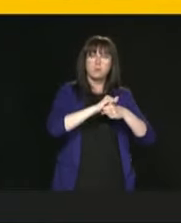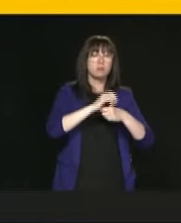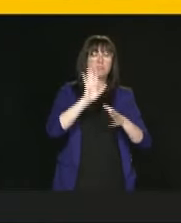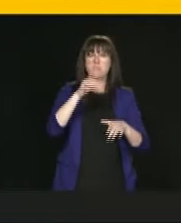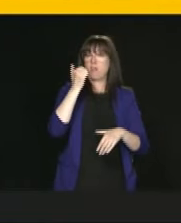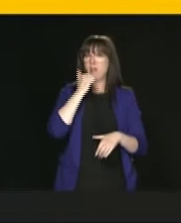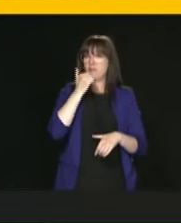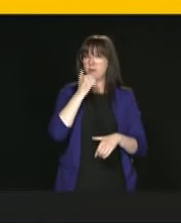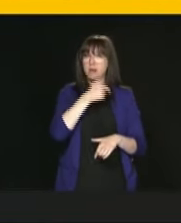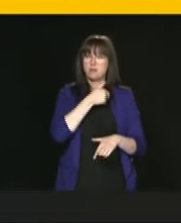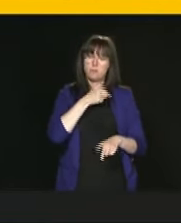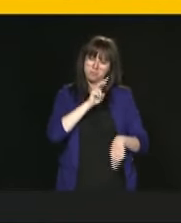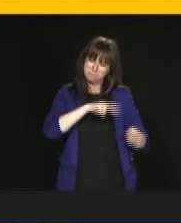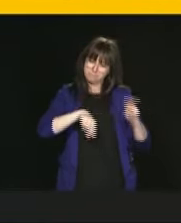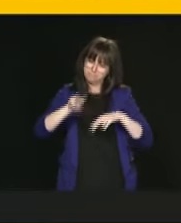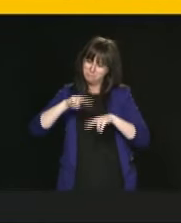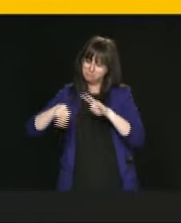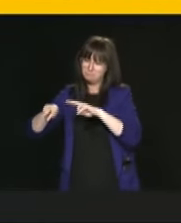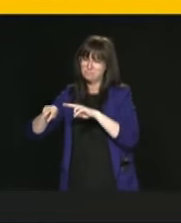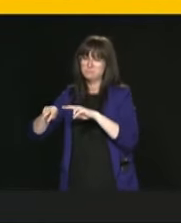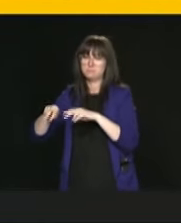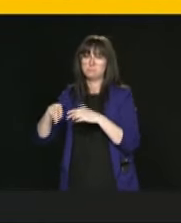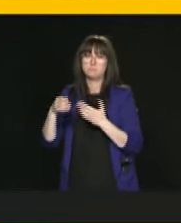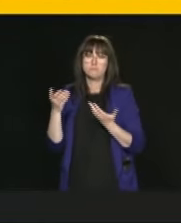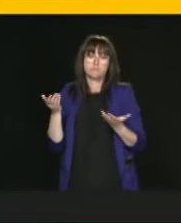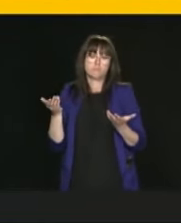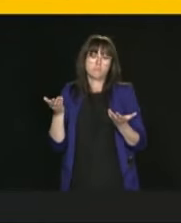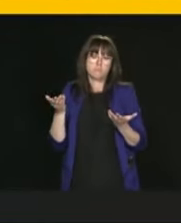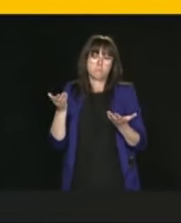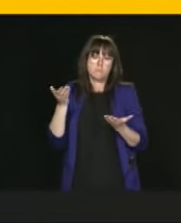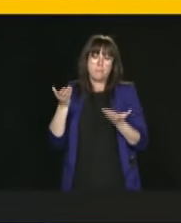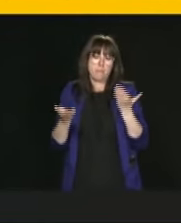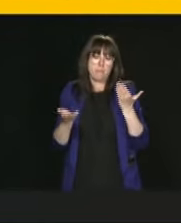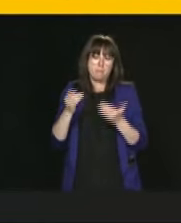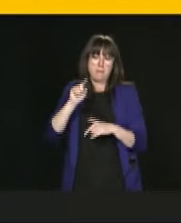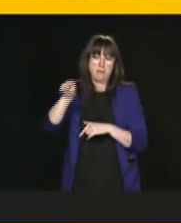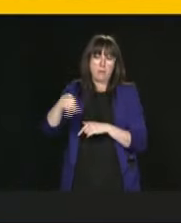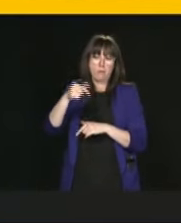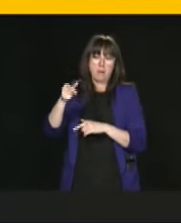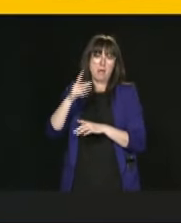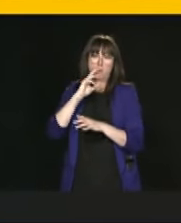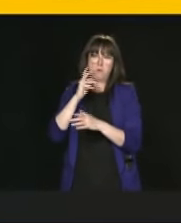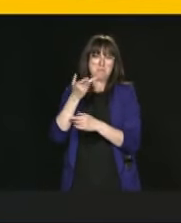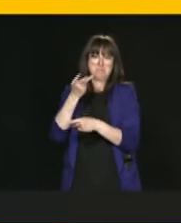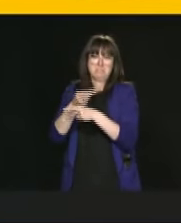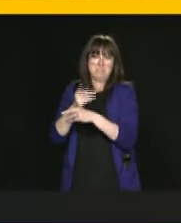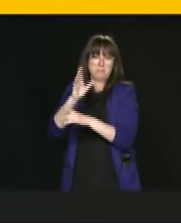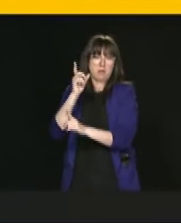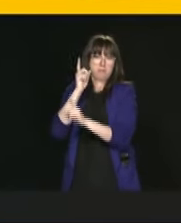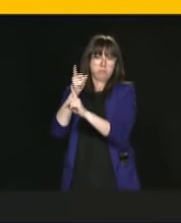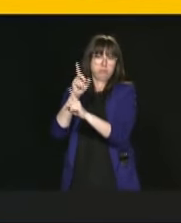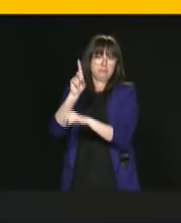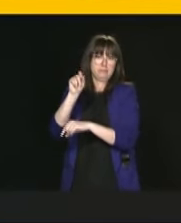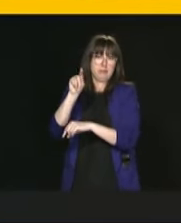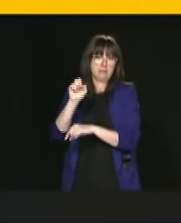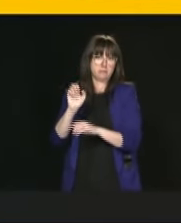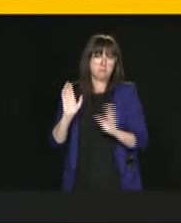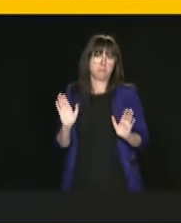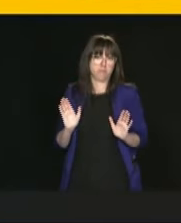not change the target date according to the situation, and I think that's what they're trying to do every